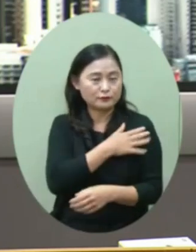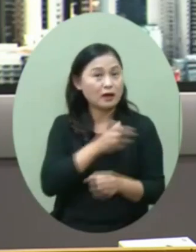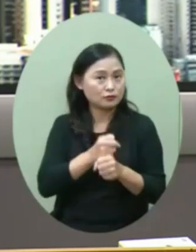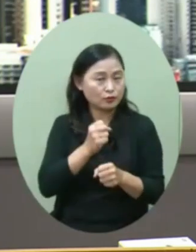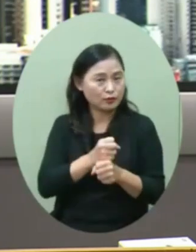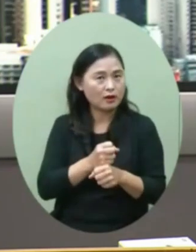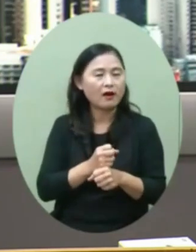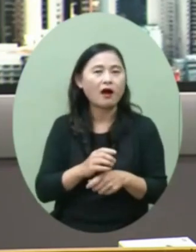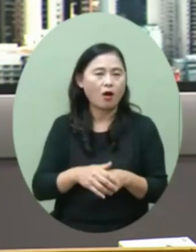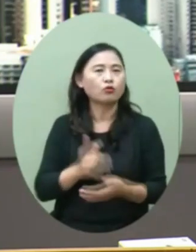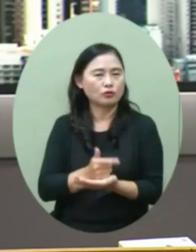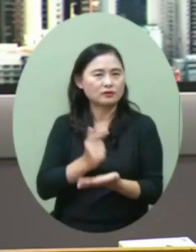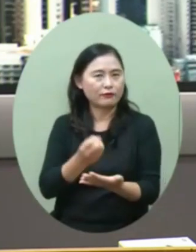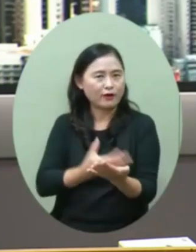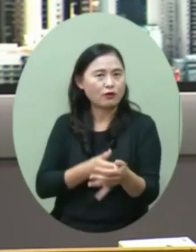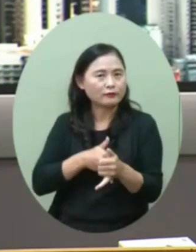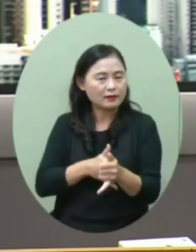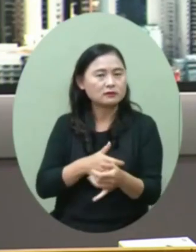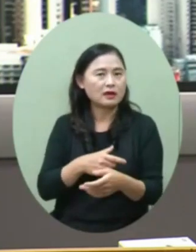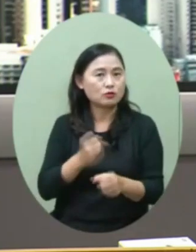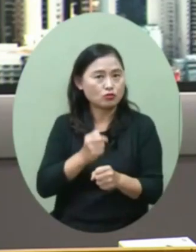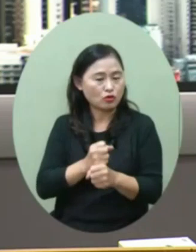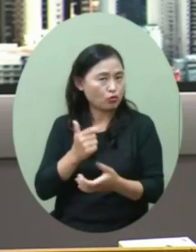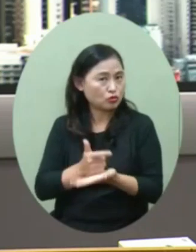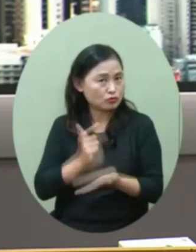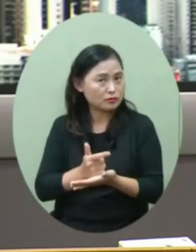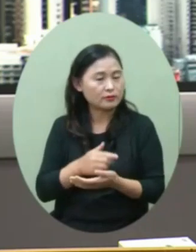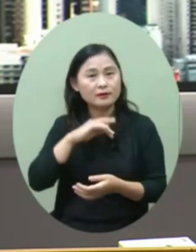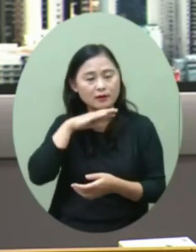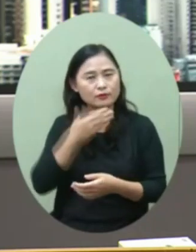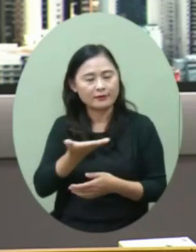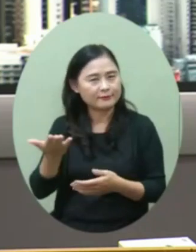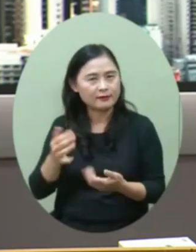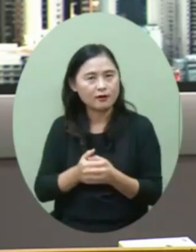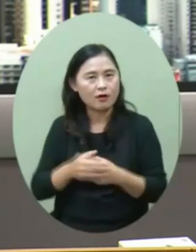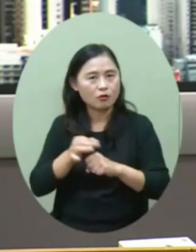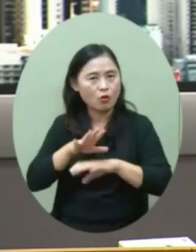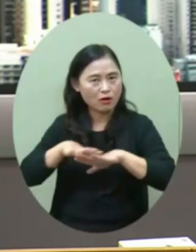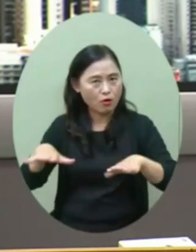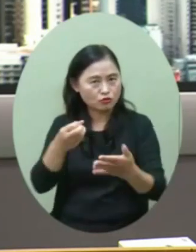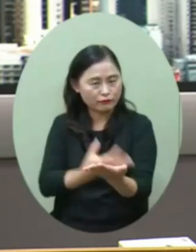Now, law enforcement, of course, is very important, but that's not all of it.